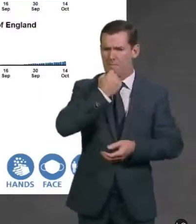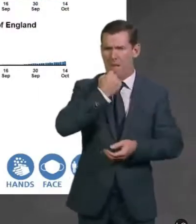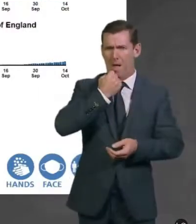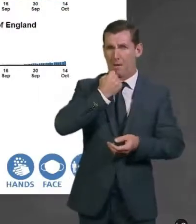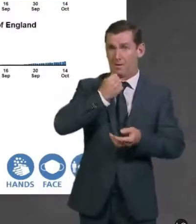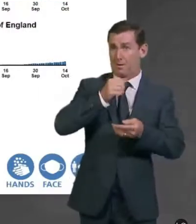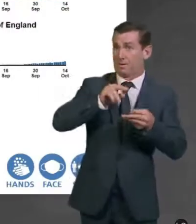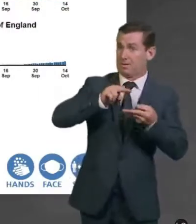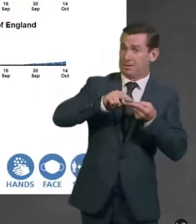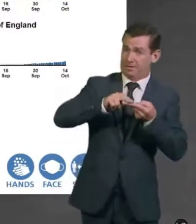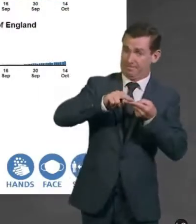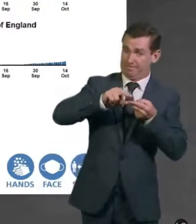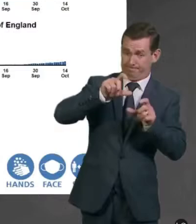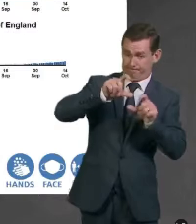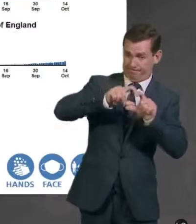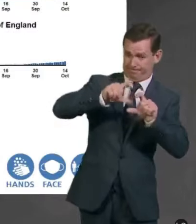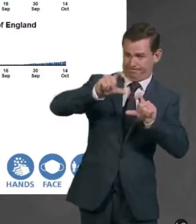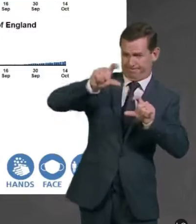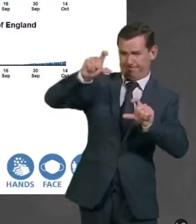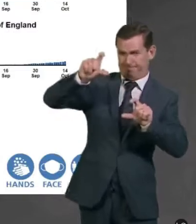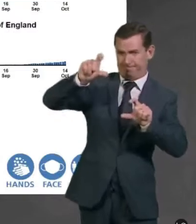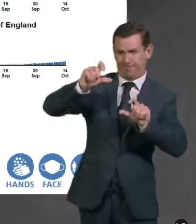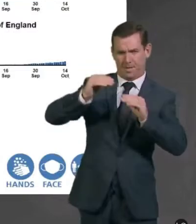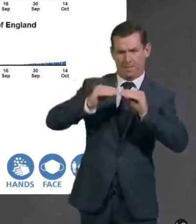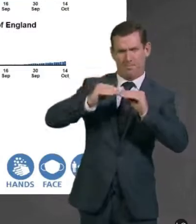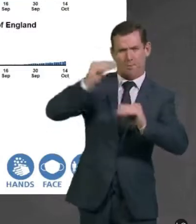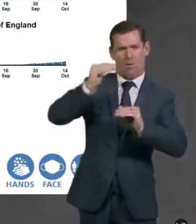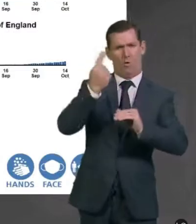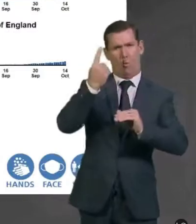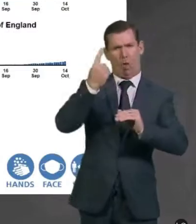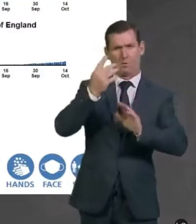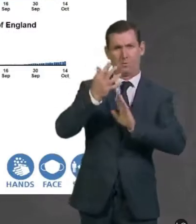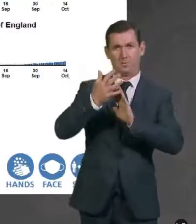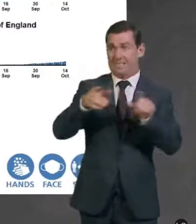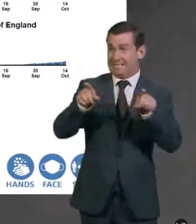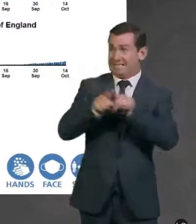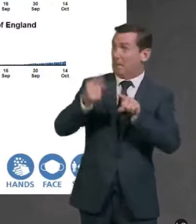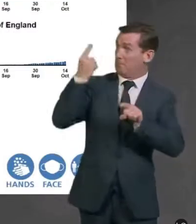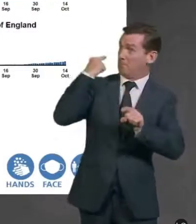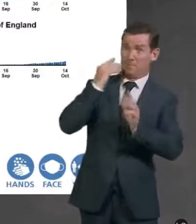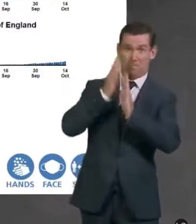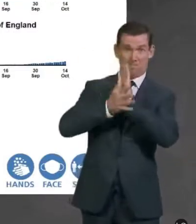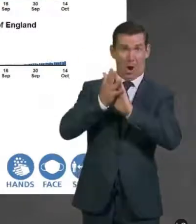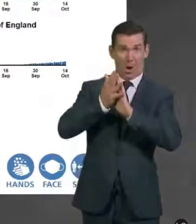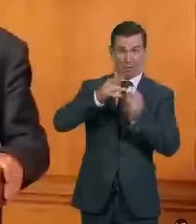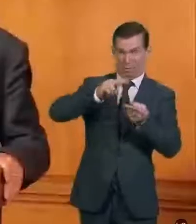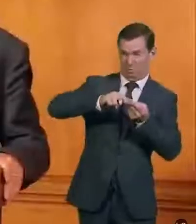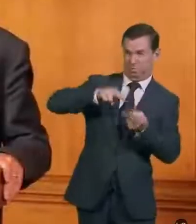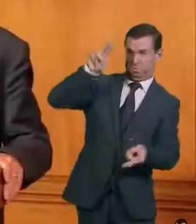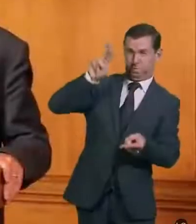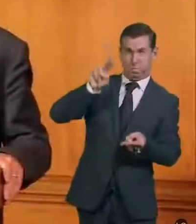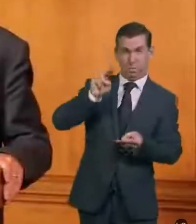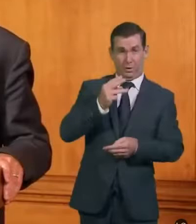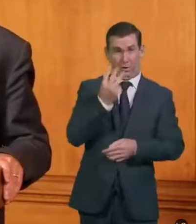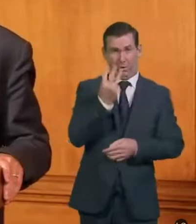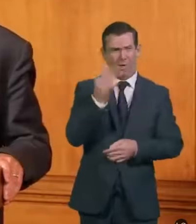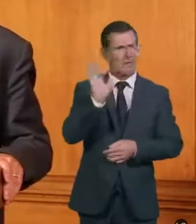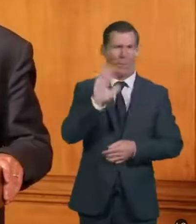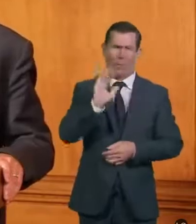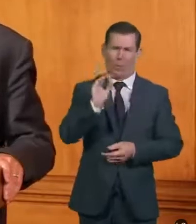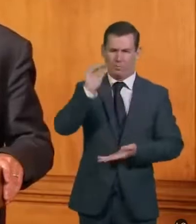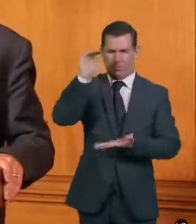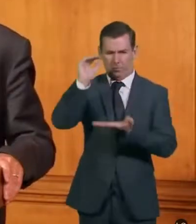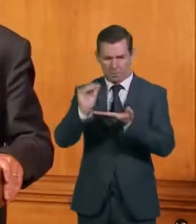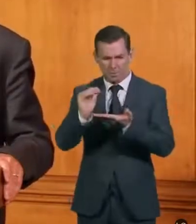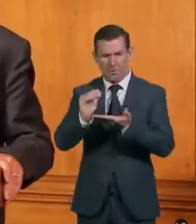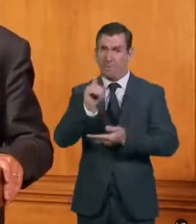it's growing not as fast as it was back in March or April, but it is growing, and it's growing more slowly because of the measures we're taking. And if we take more measures to